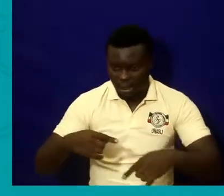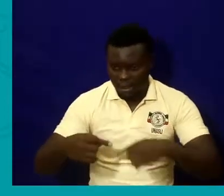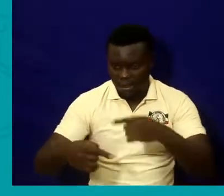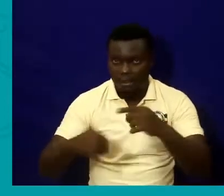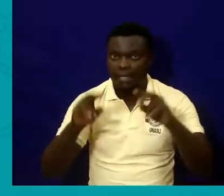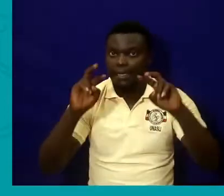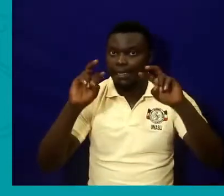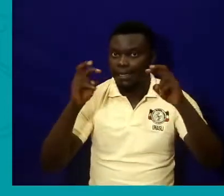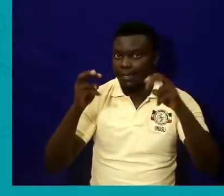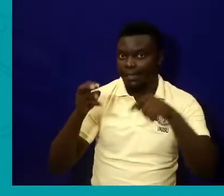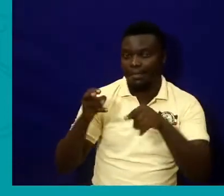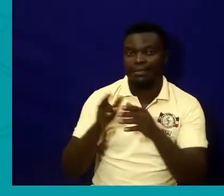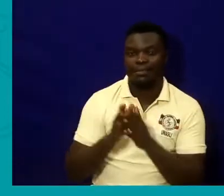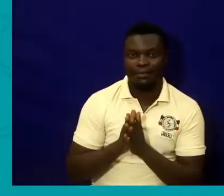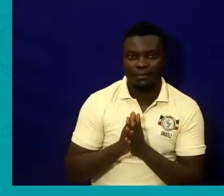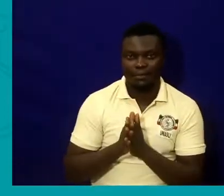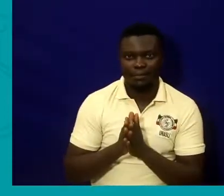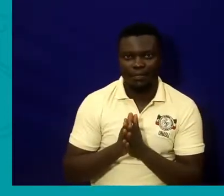during this lesson,